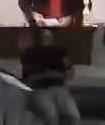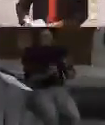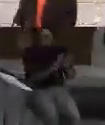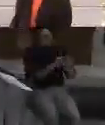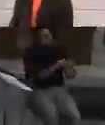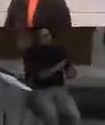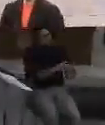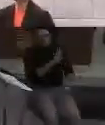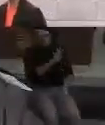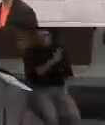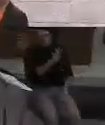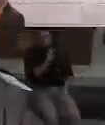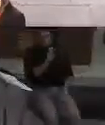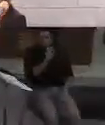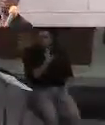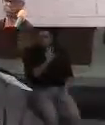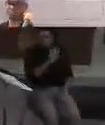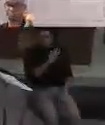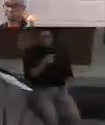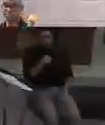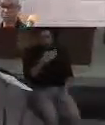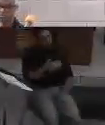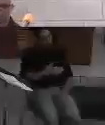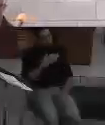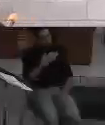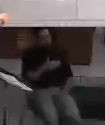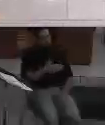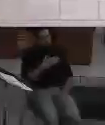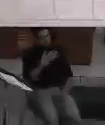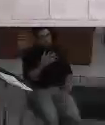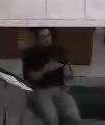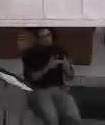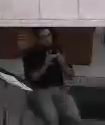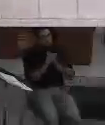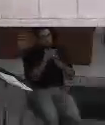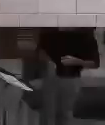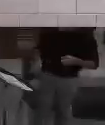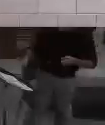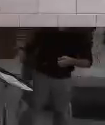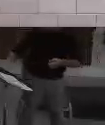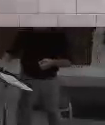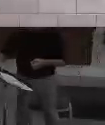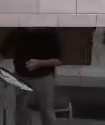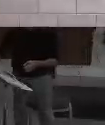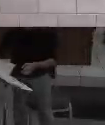number 474. I'm so glad Jesus lifted me. Please rise as you're able.